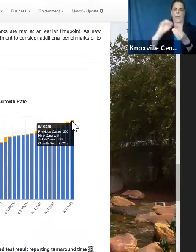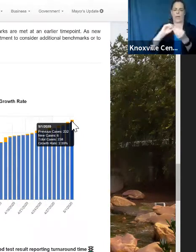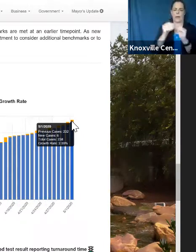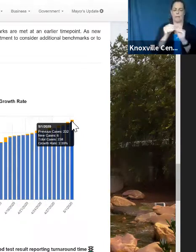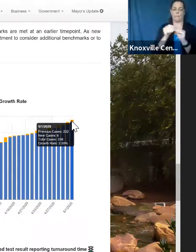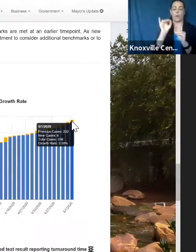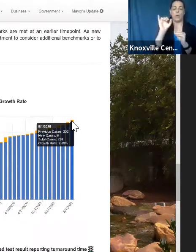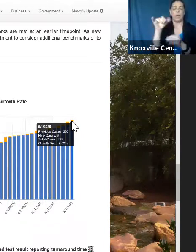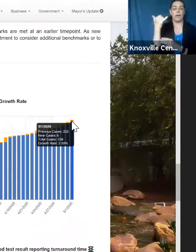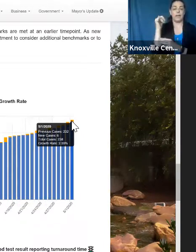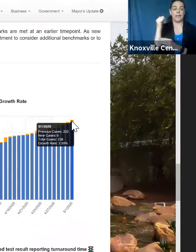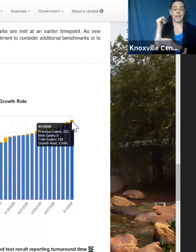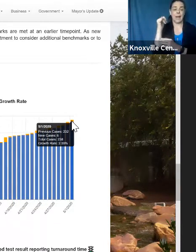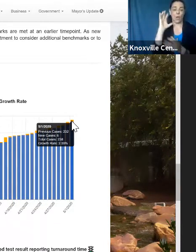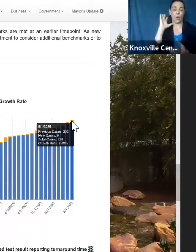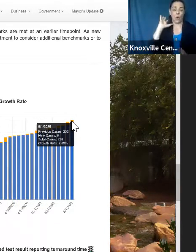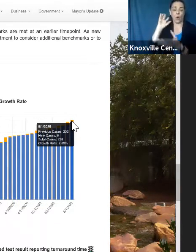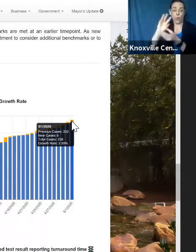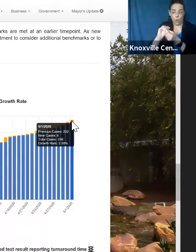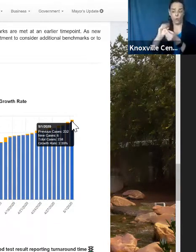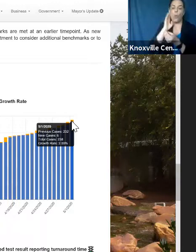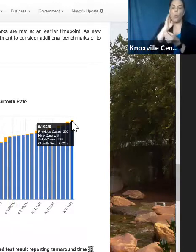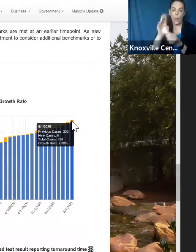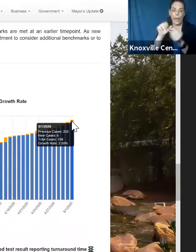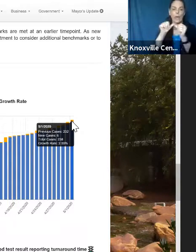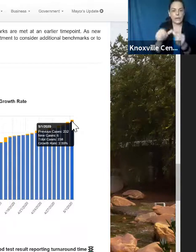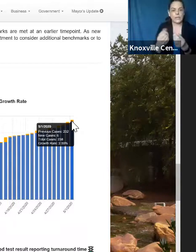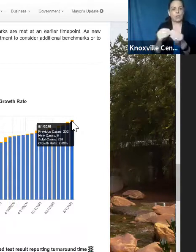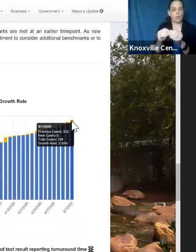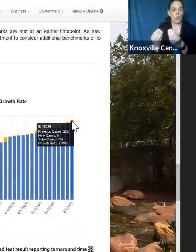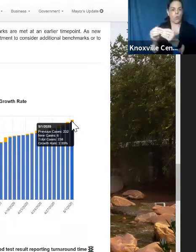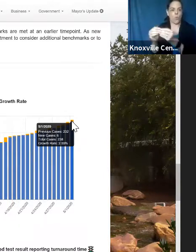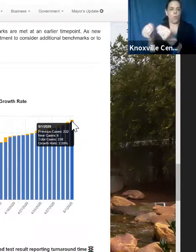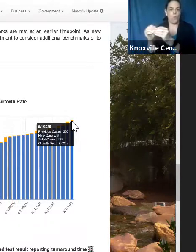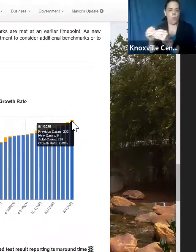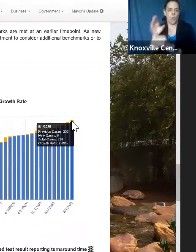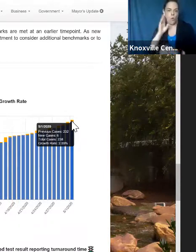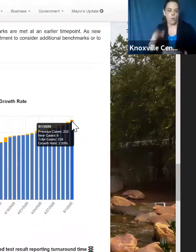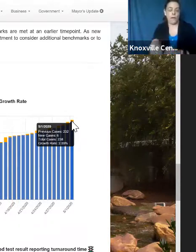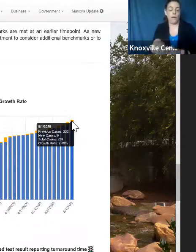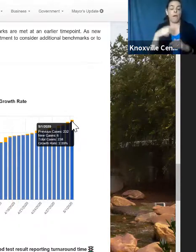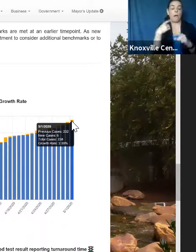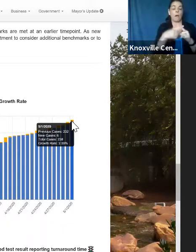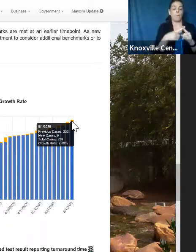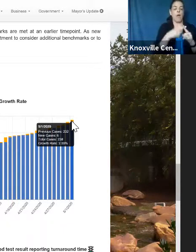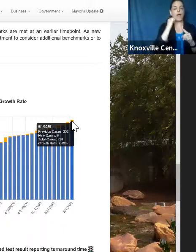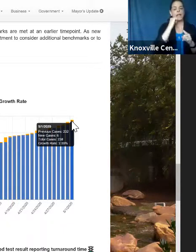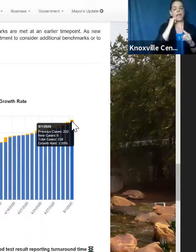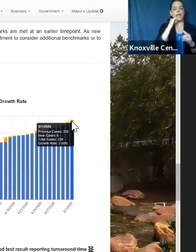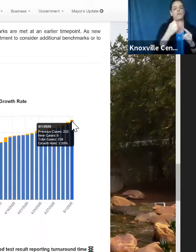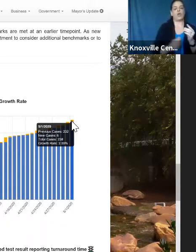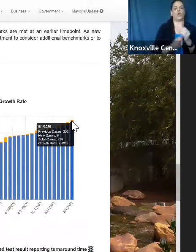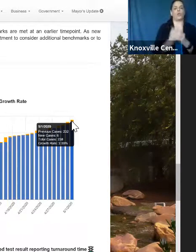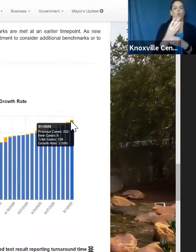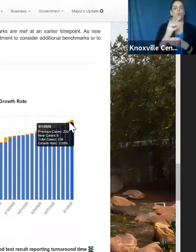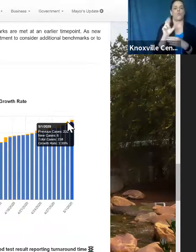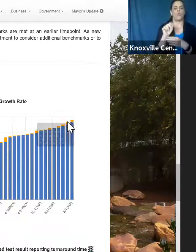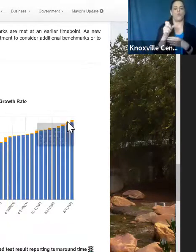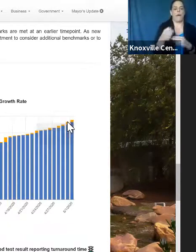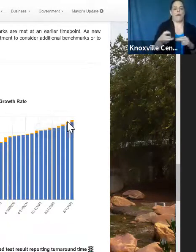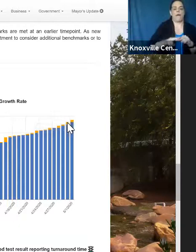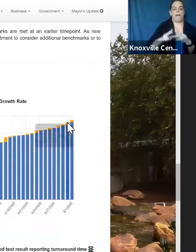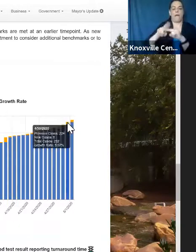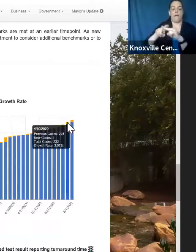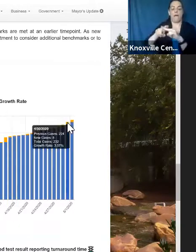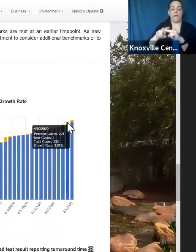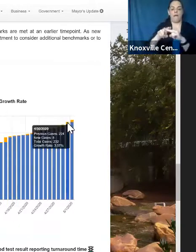is going to, the cumulative number will continue to grow. We also show our growth rate from day to day. If you hover over any of those data points,